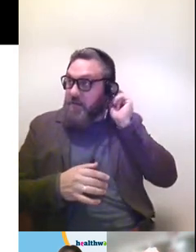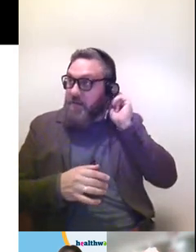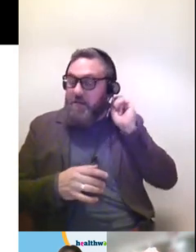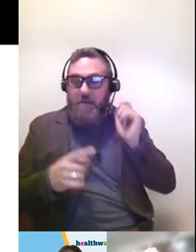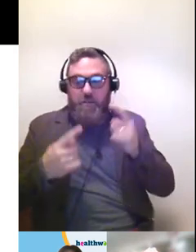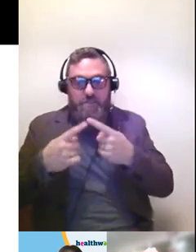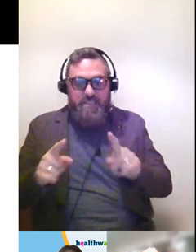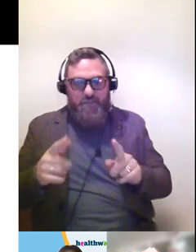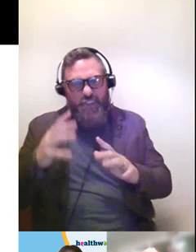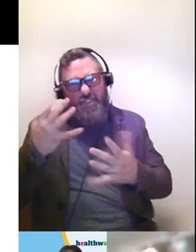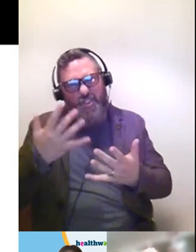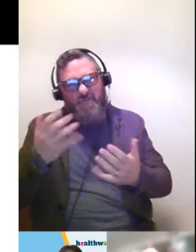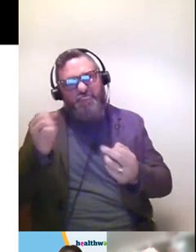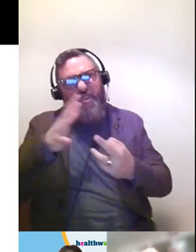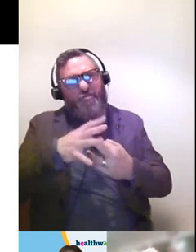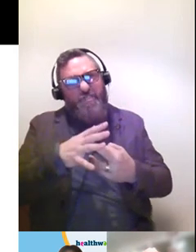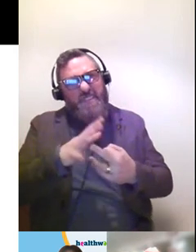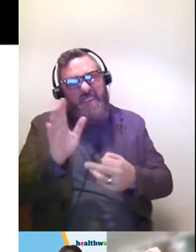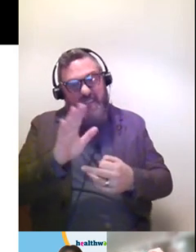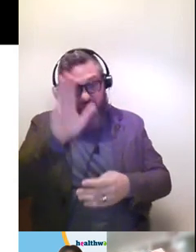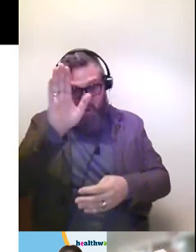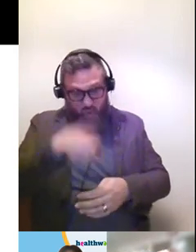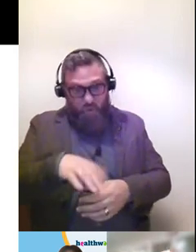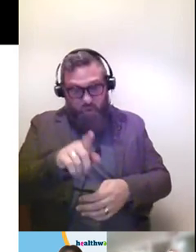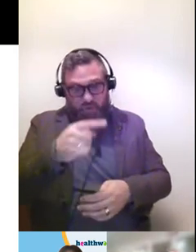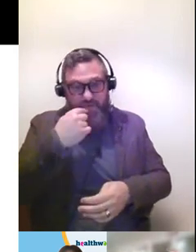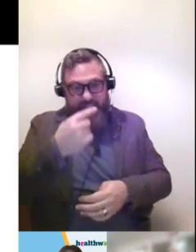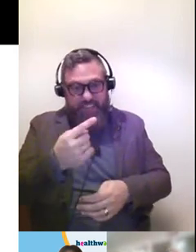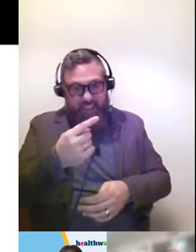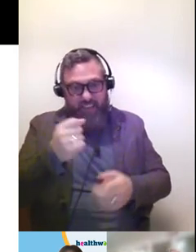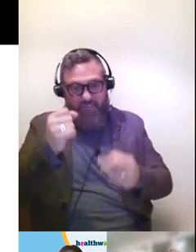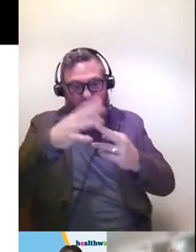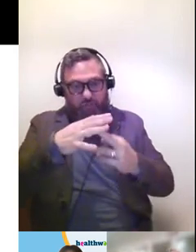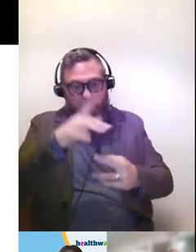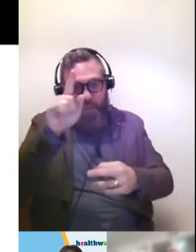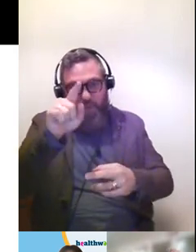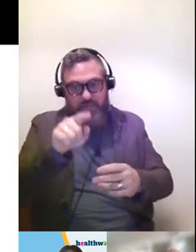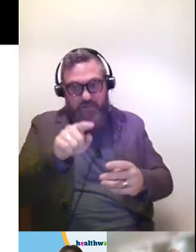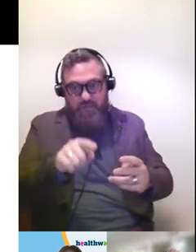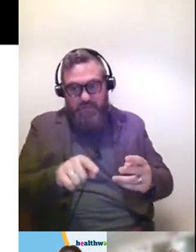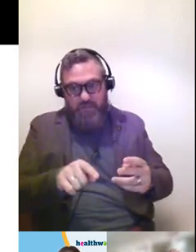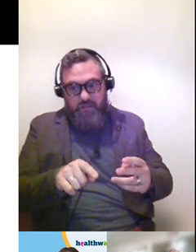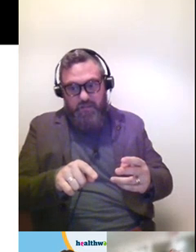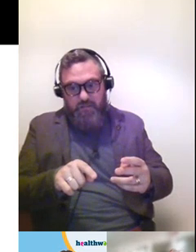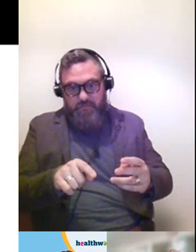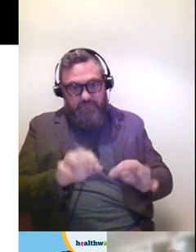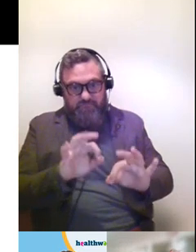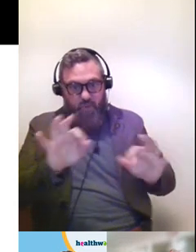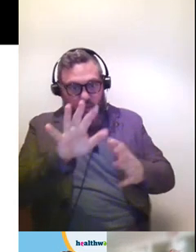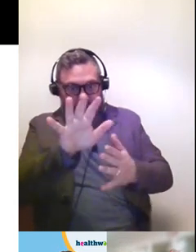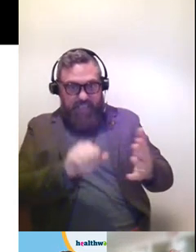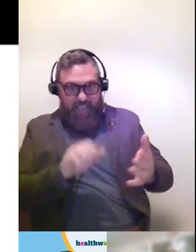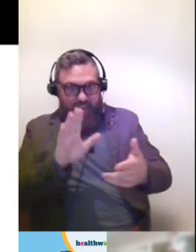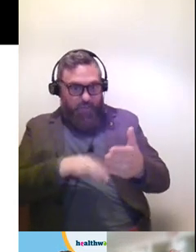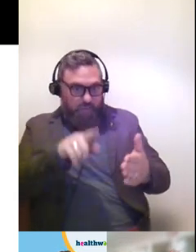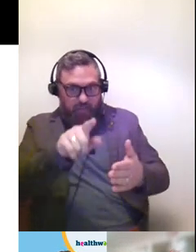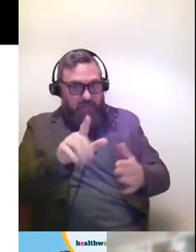concerns. I won't say priorities. All the things that you've listed are very important. I take nothing away from that. They